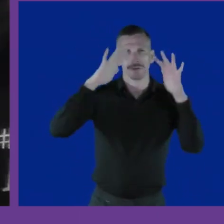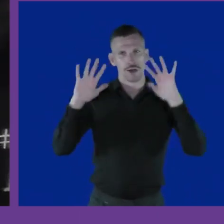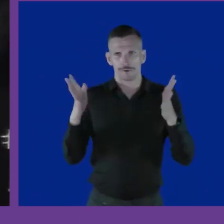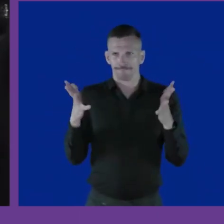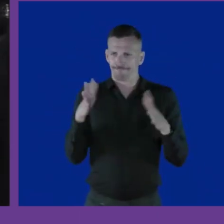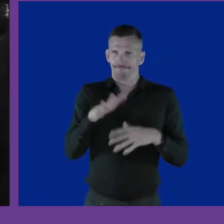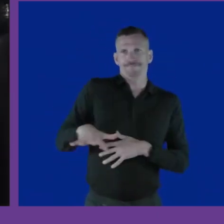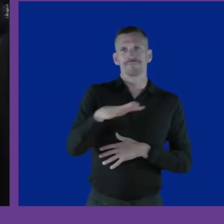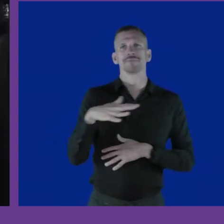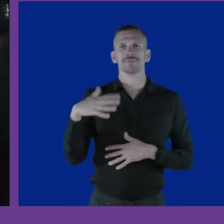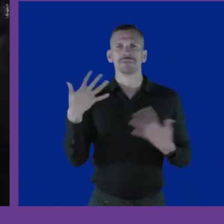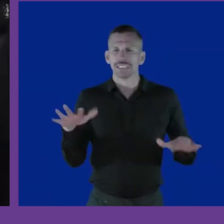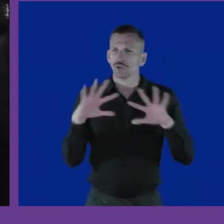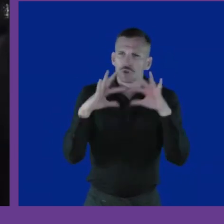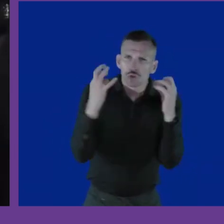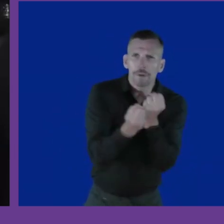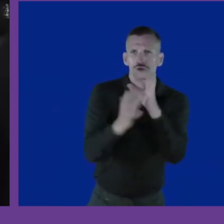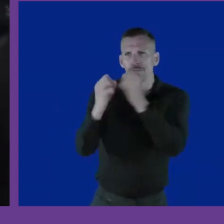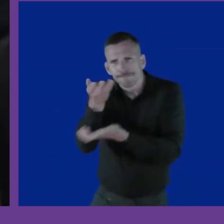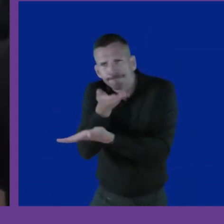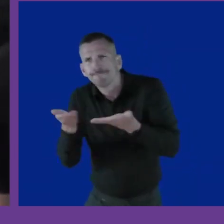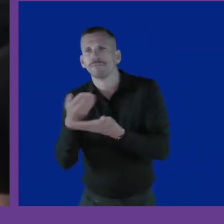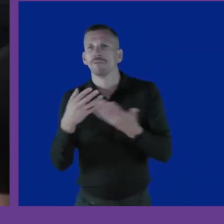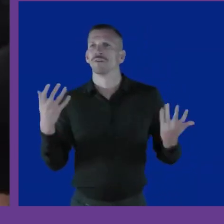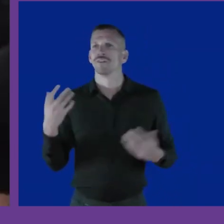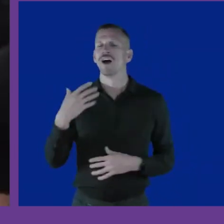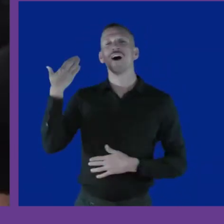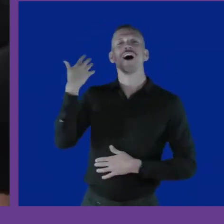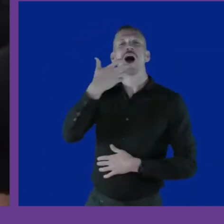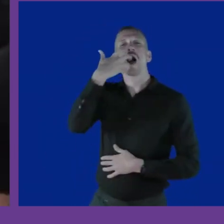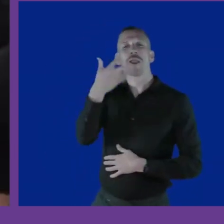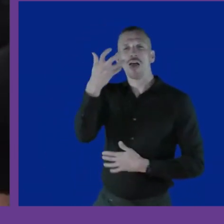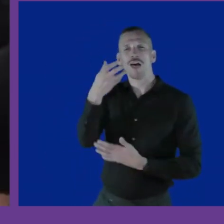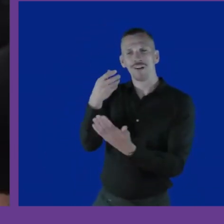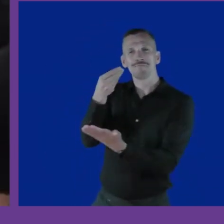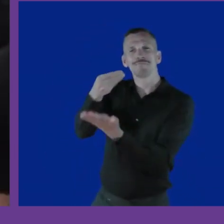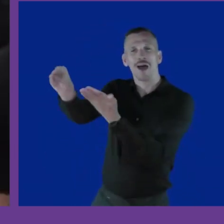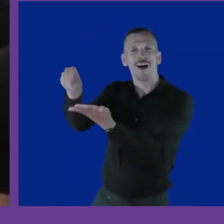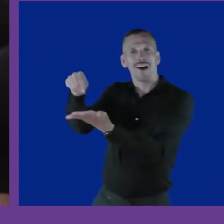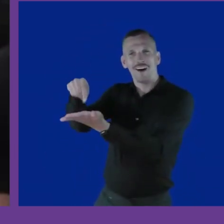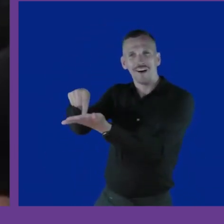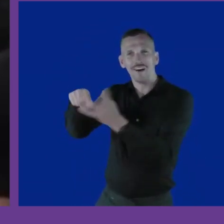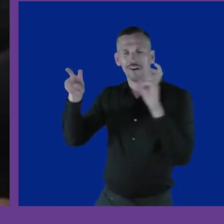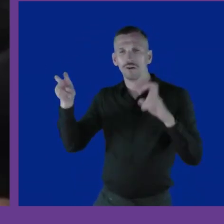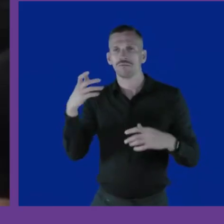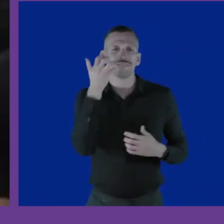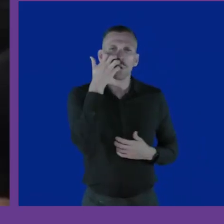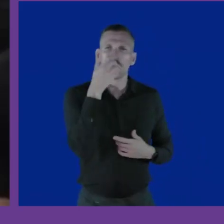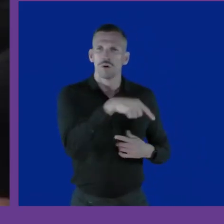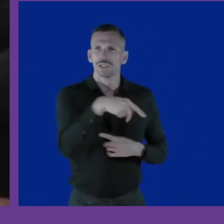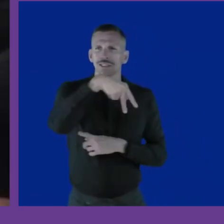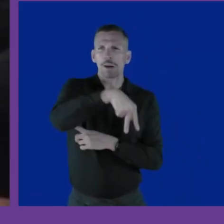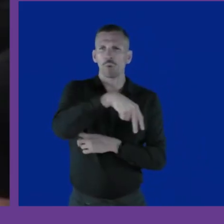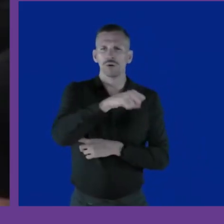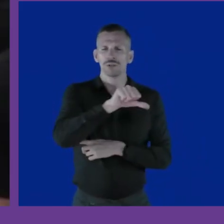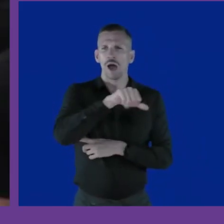wouldn't have Samsung Pay, Apple Pay, because it was a security risk. We have them now. So I think everything is possible if